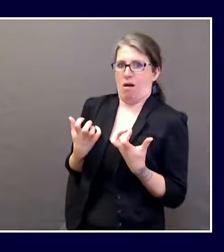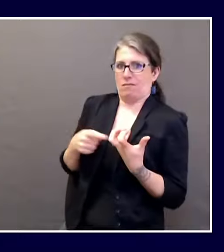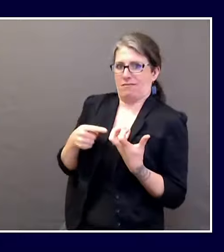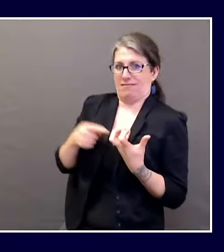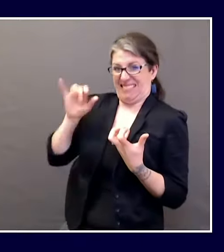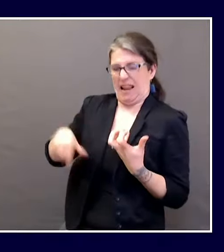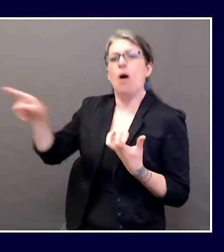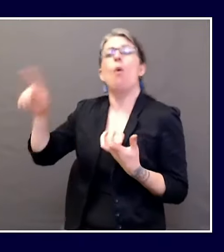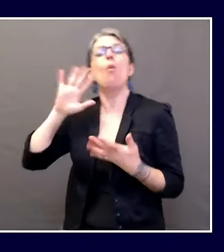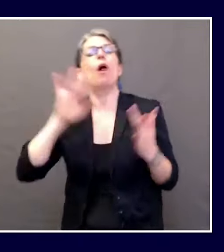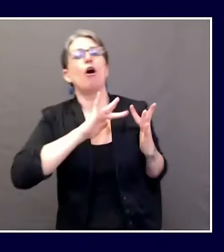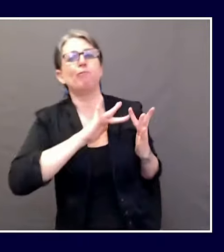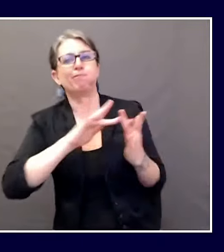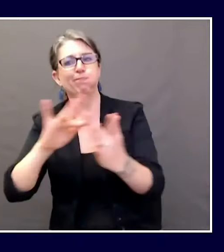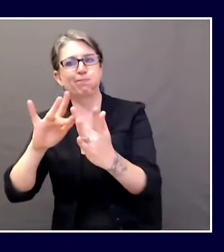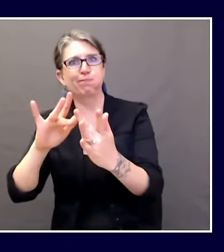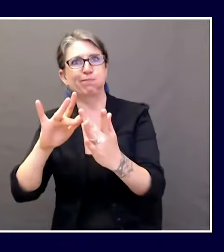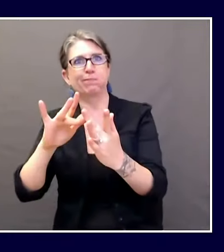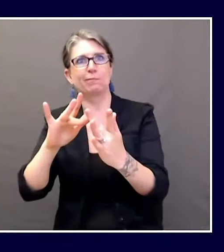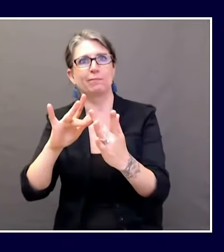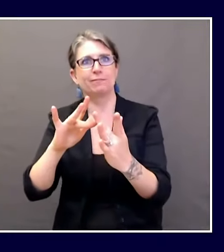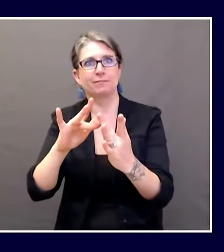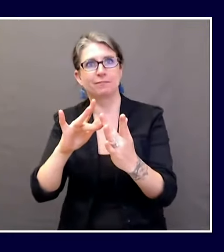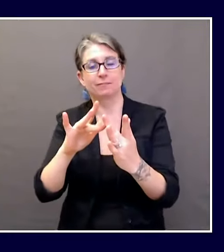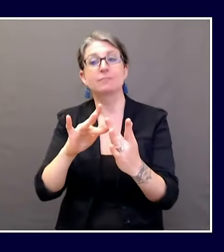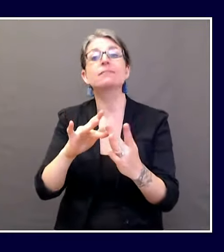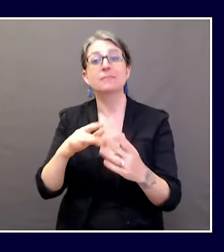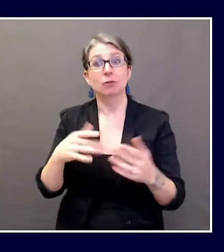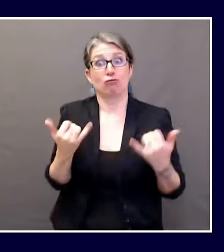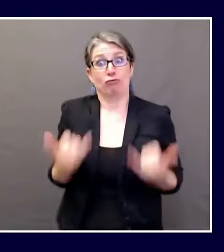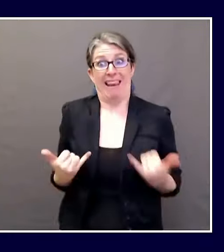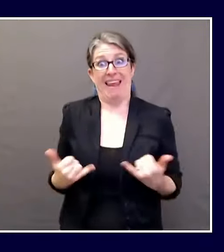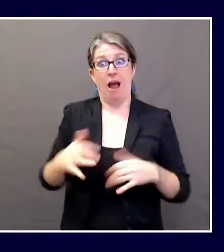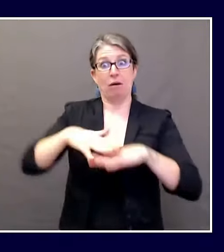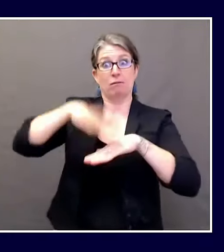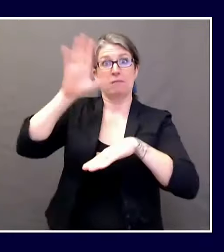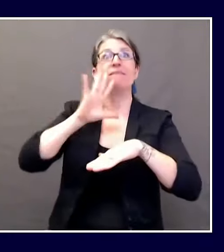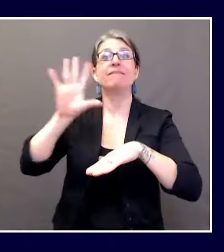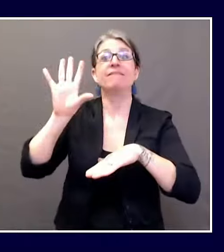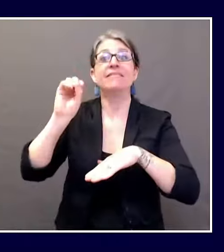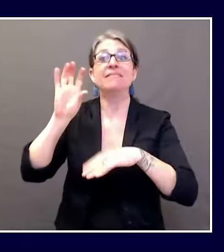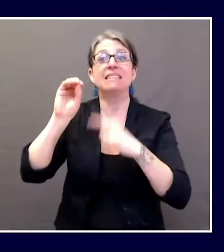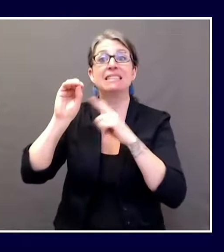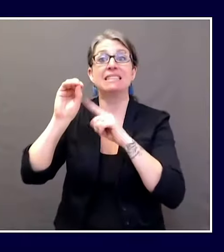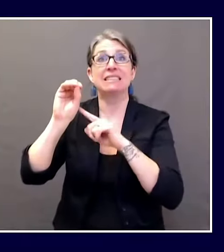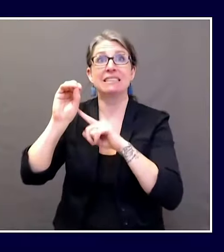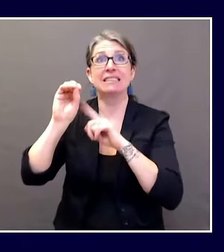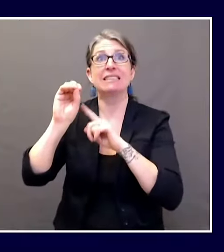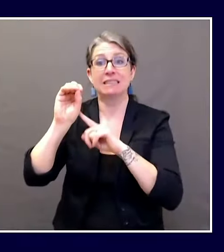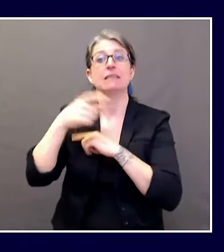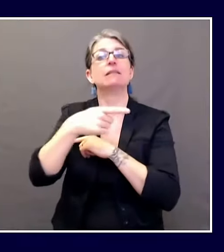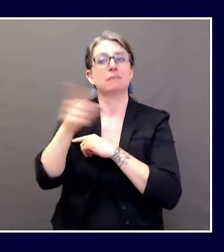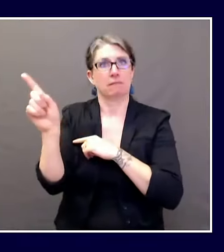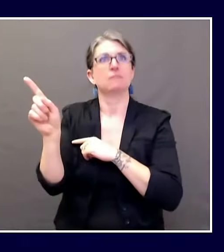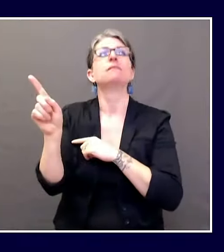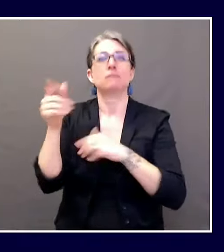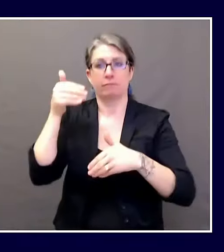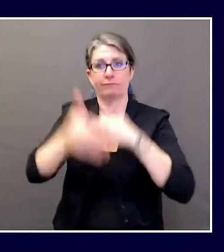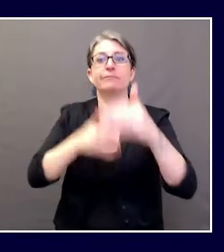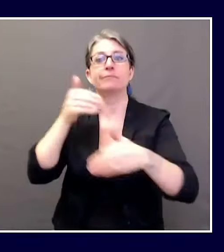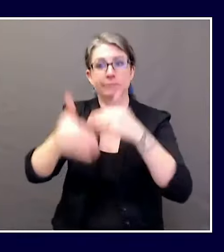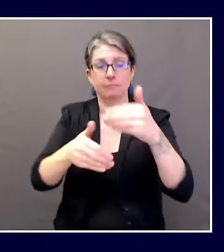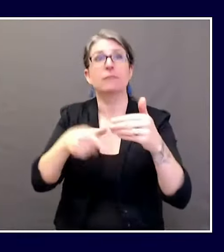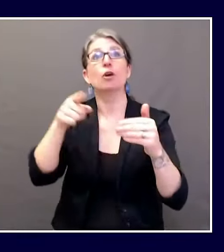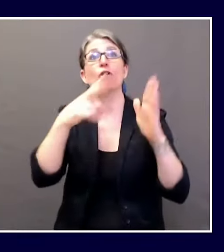this platform. When those locations have been brought online, please let me know so I can then go in and register